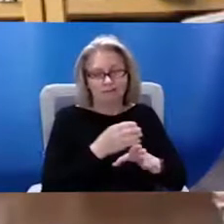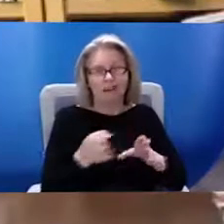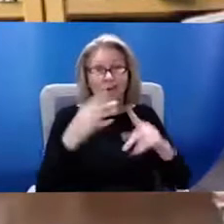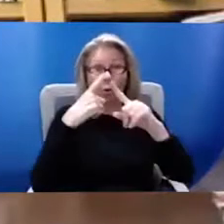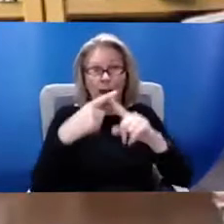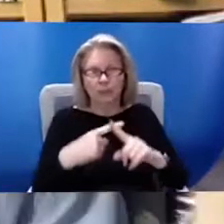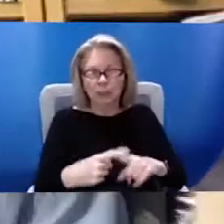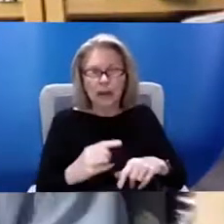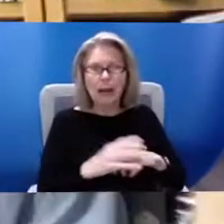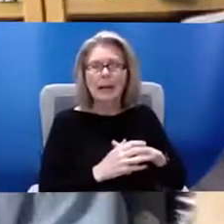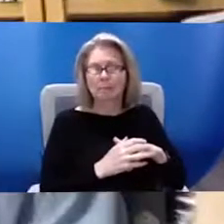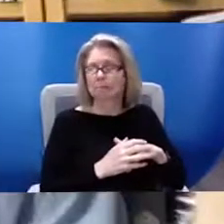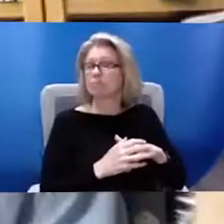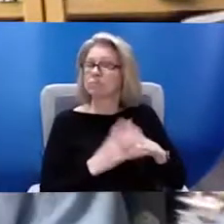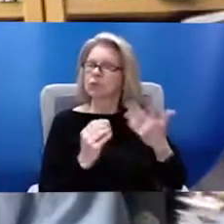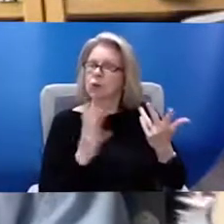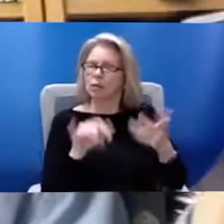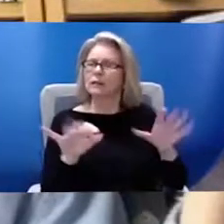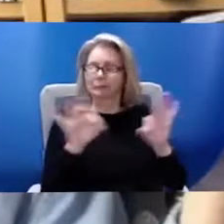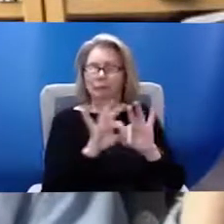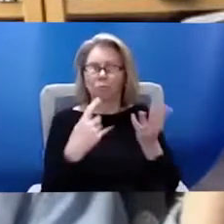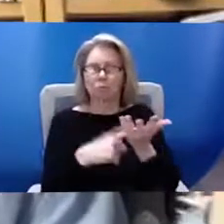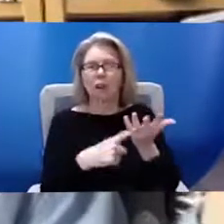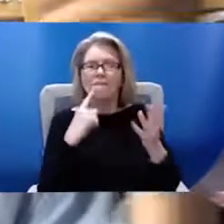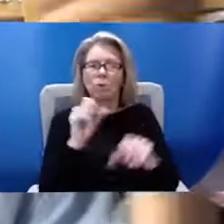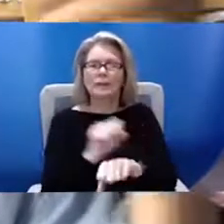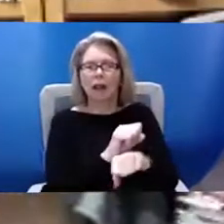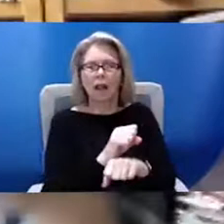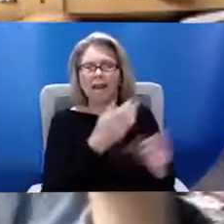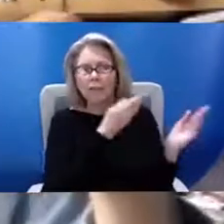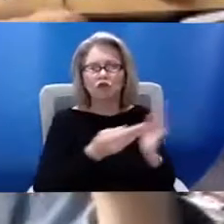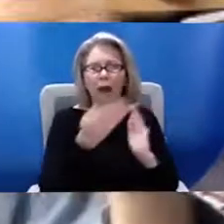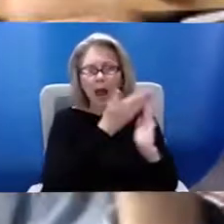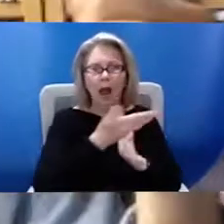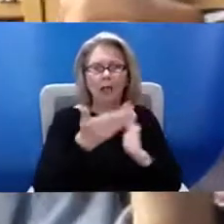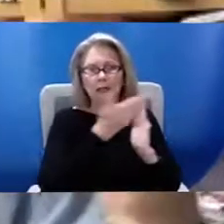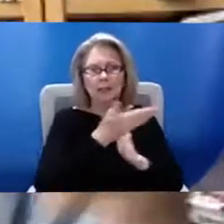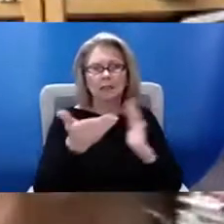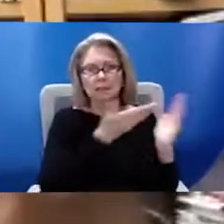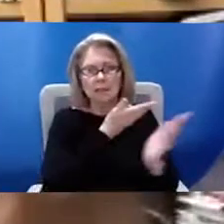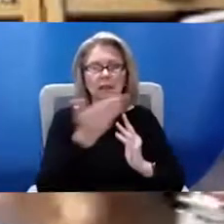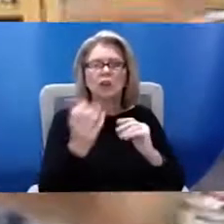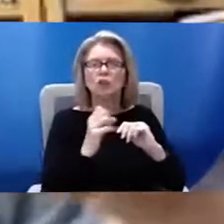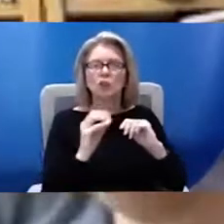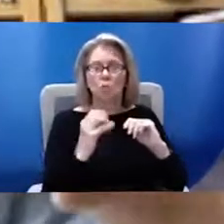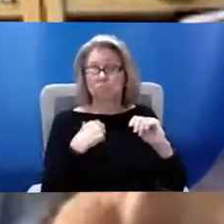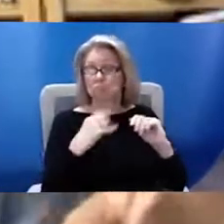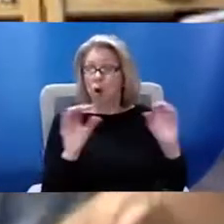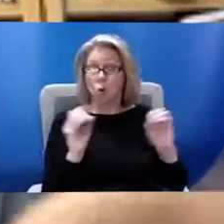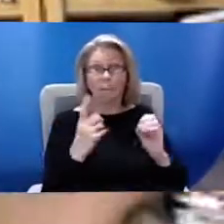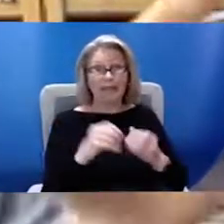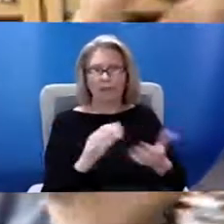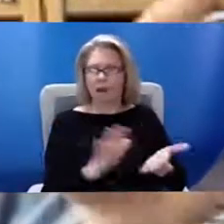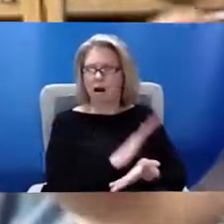And just next to Amsterdam, Middelburg was almost as important in terms of slave trade. And I said, well, I want to create a